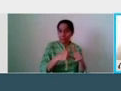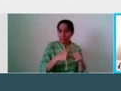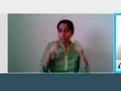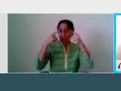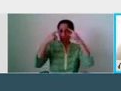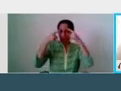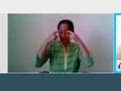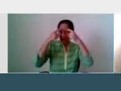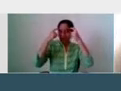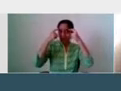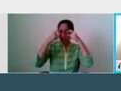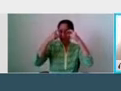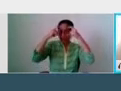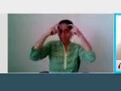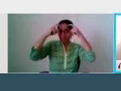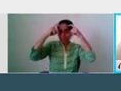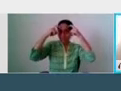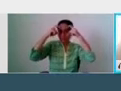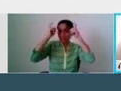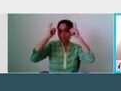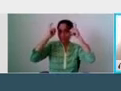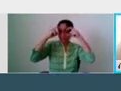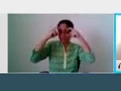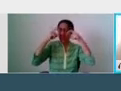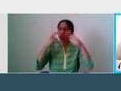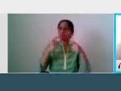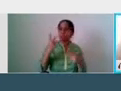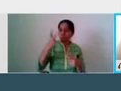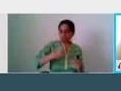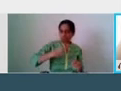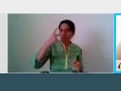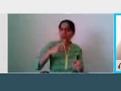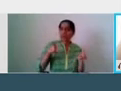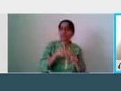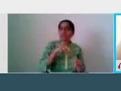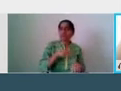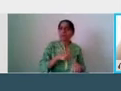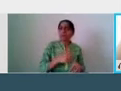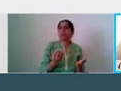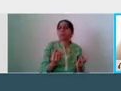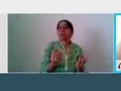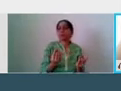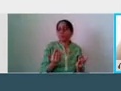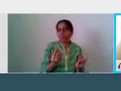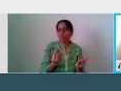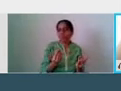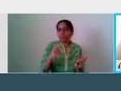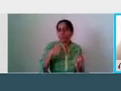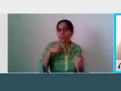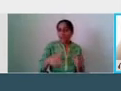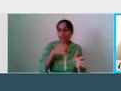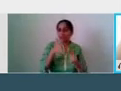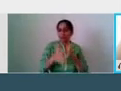eyebrow at the same time it's important okay so this sign that i did okay putting this right hand